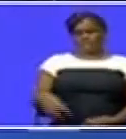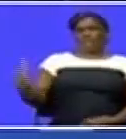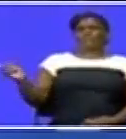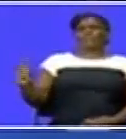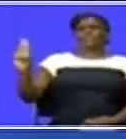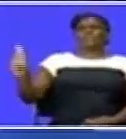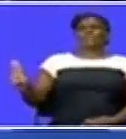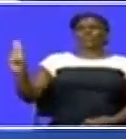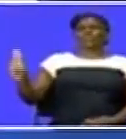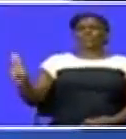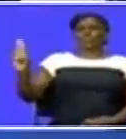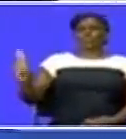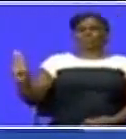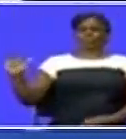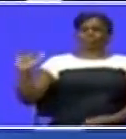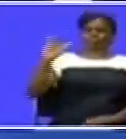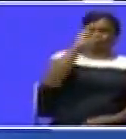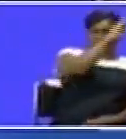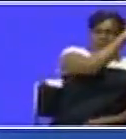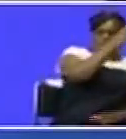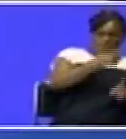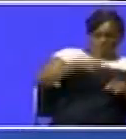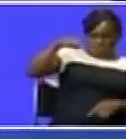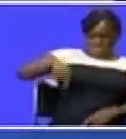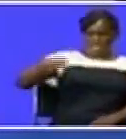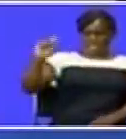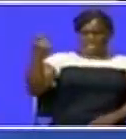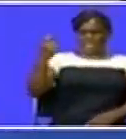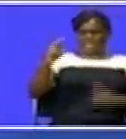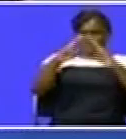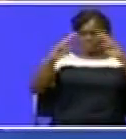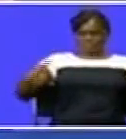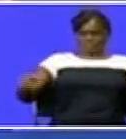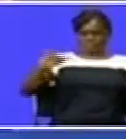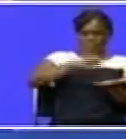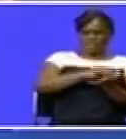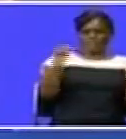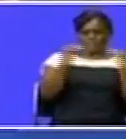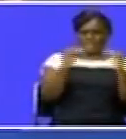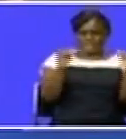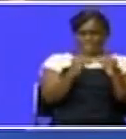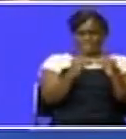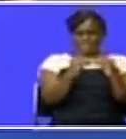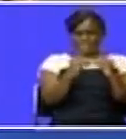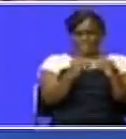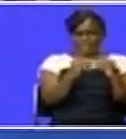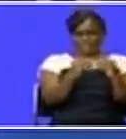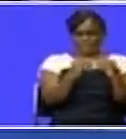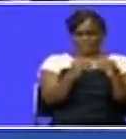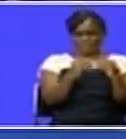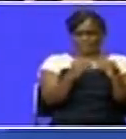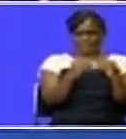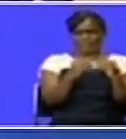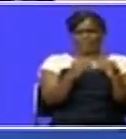President Uhuru Kenyatta's departure from the Jomo Kenyatta International Airport for a Heads of State Summit